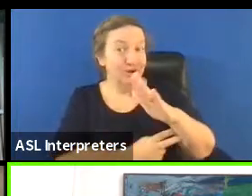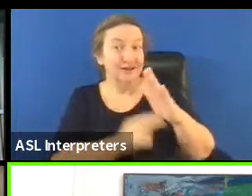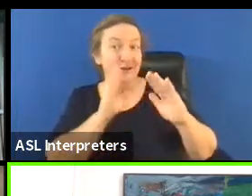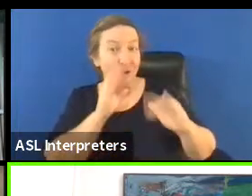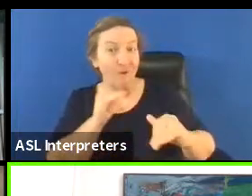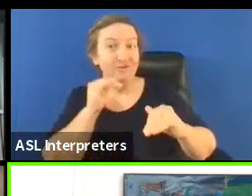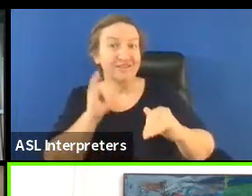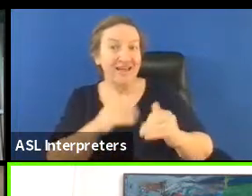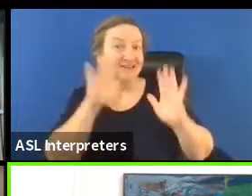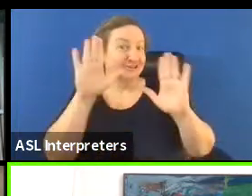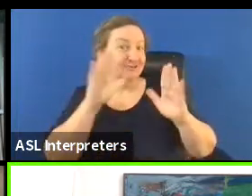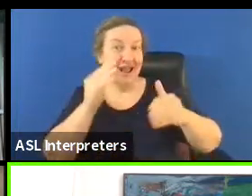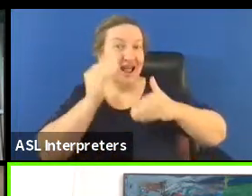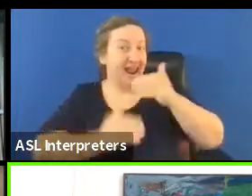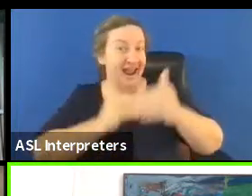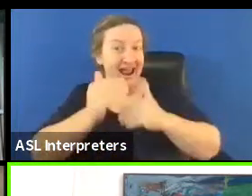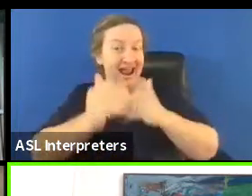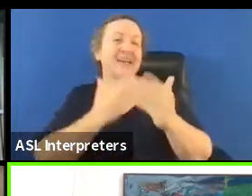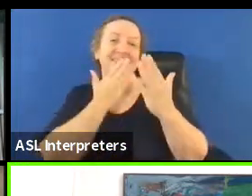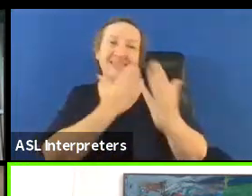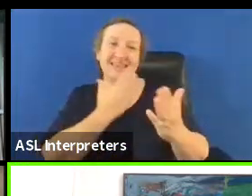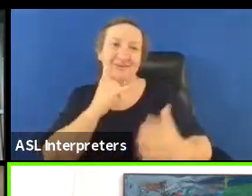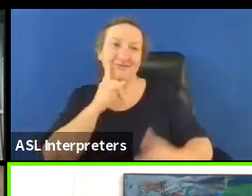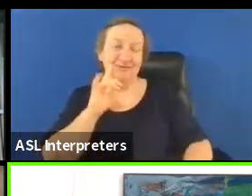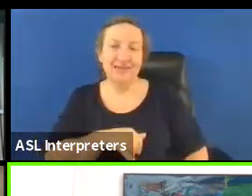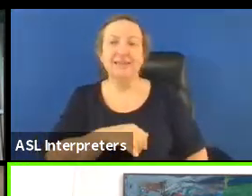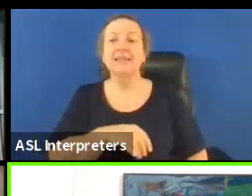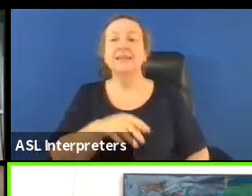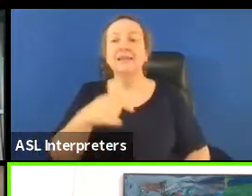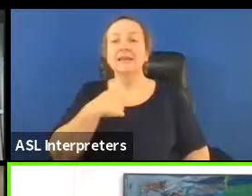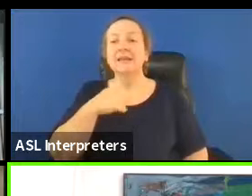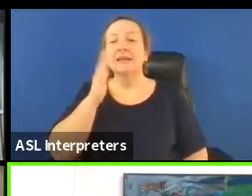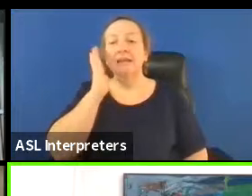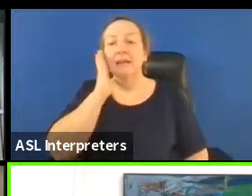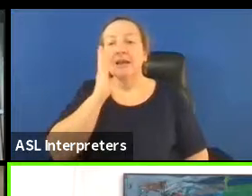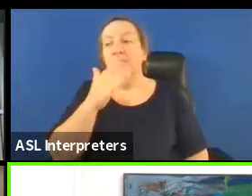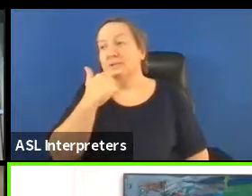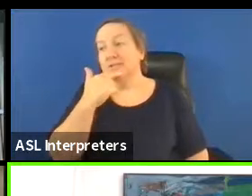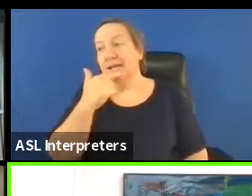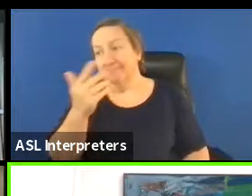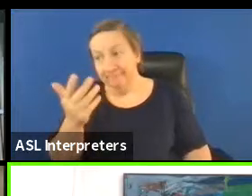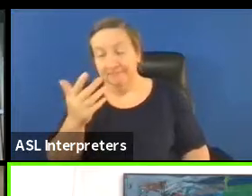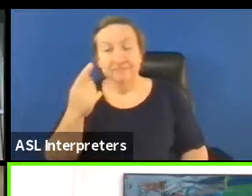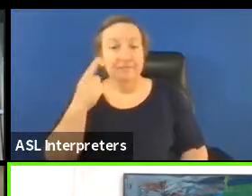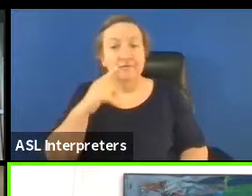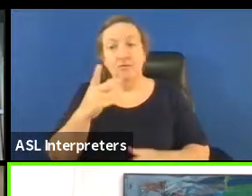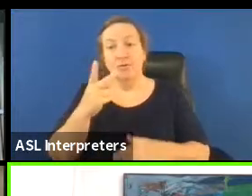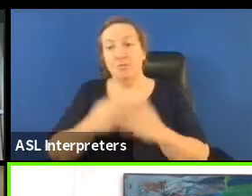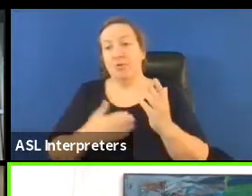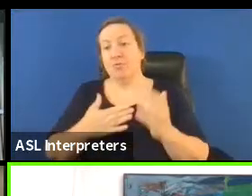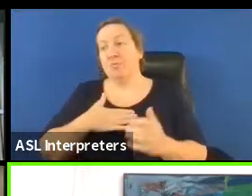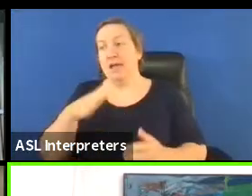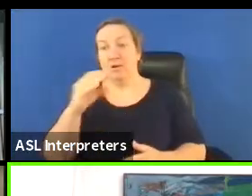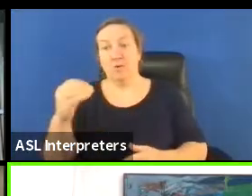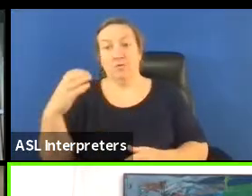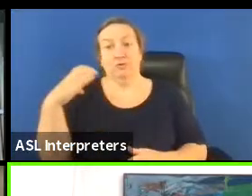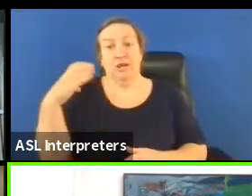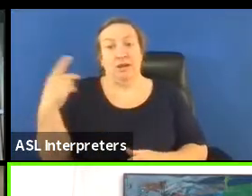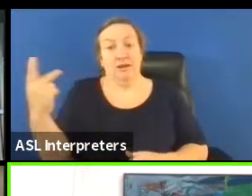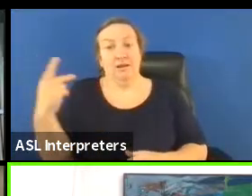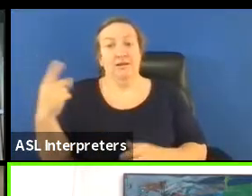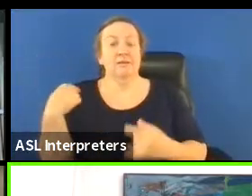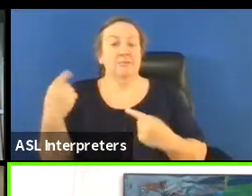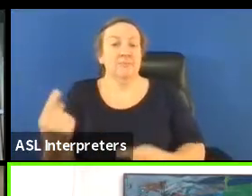on a great trajectory. So thank you for that. I will just say that for both my co-chair and I, we've been doing